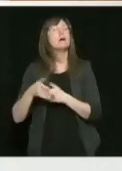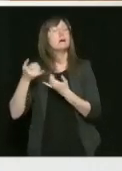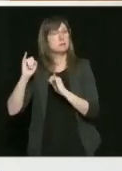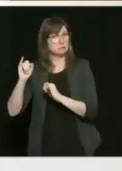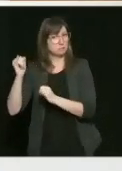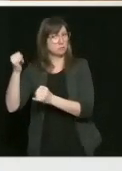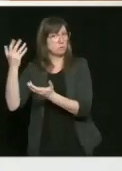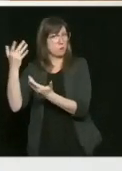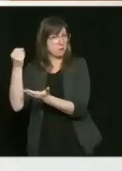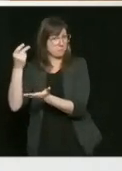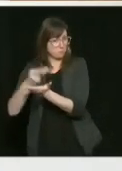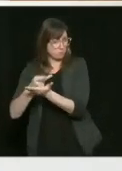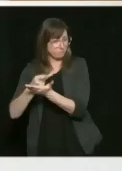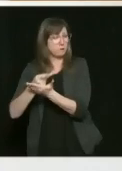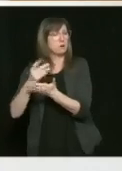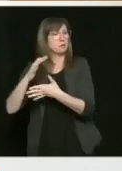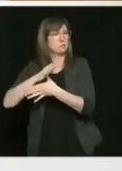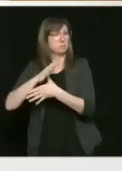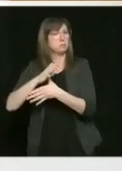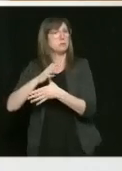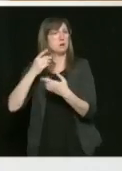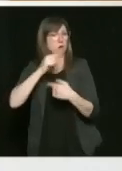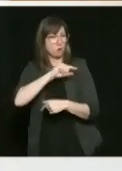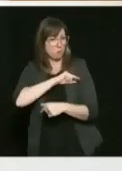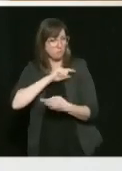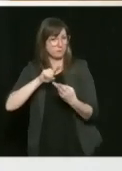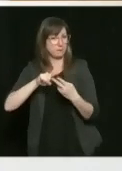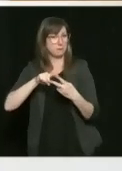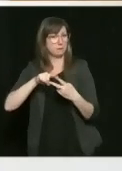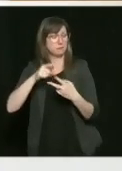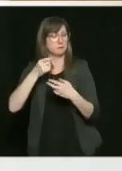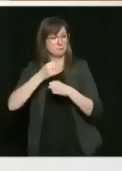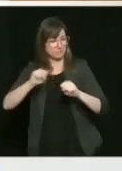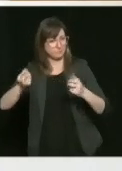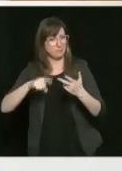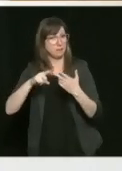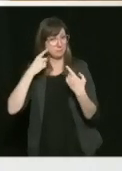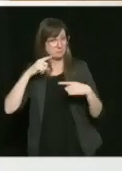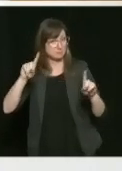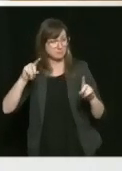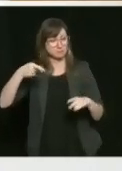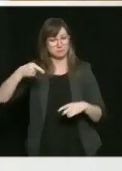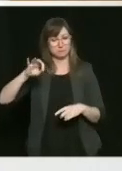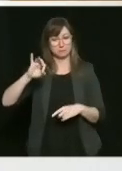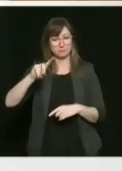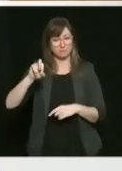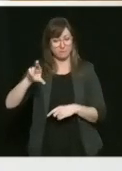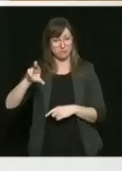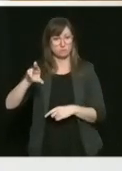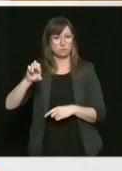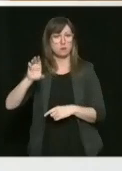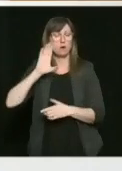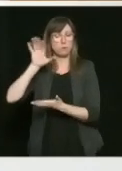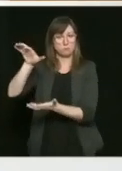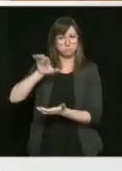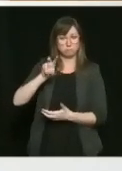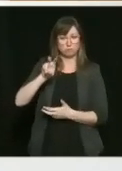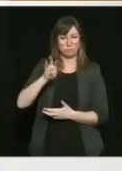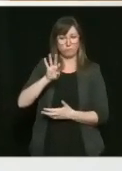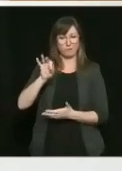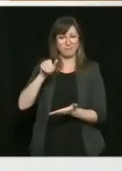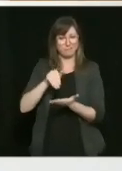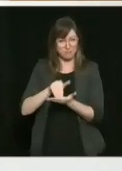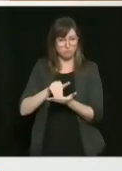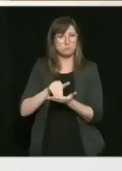assuring quality, safety, and effectiveness, Pfizer is set to provide us with up to 249,000